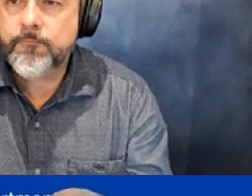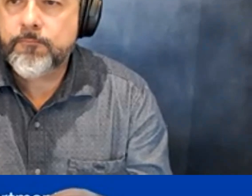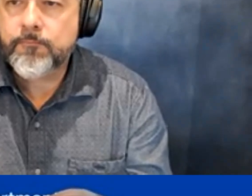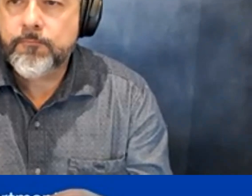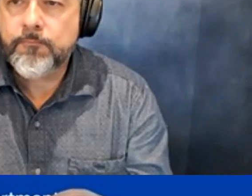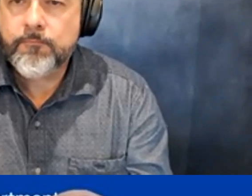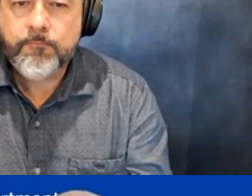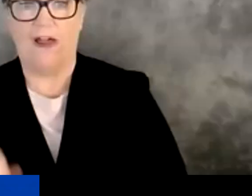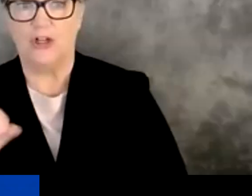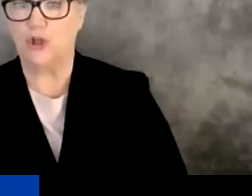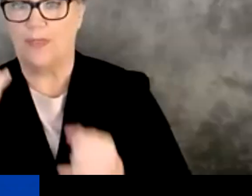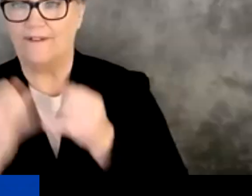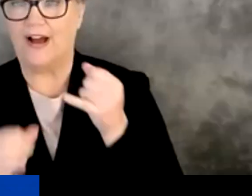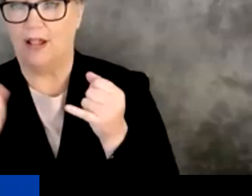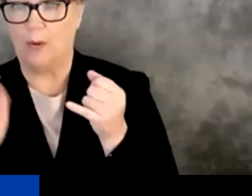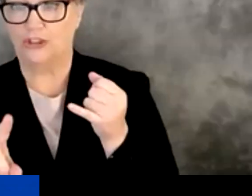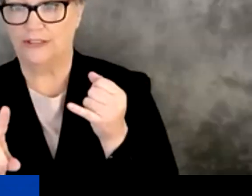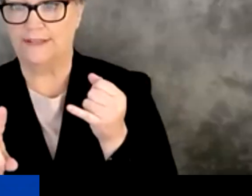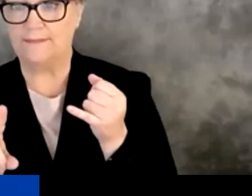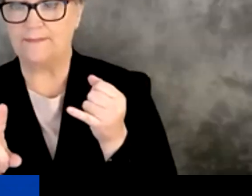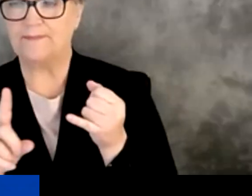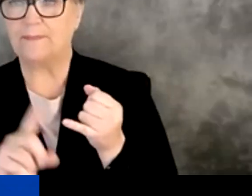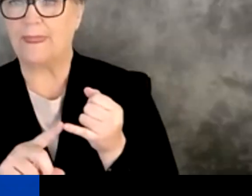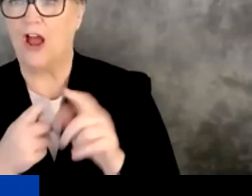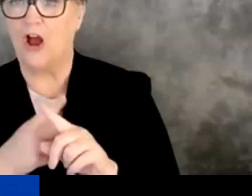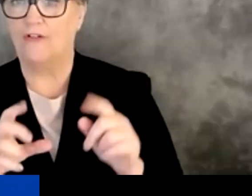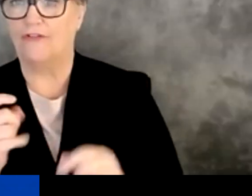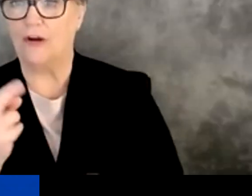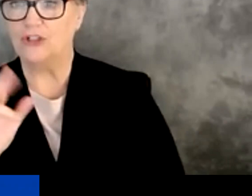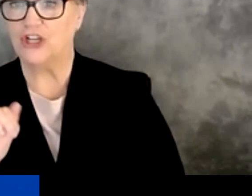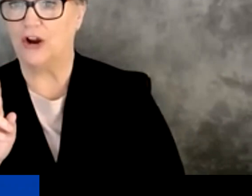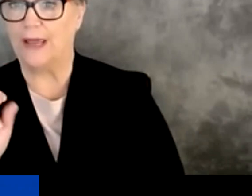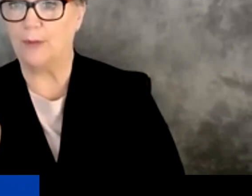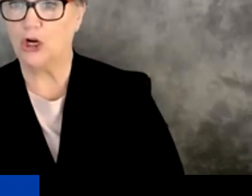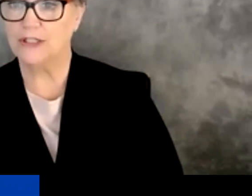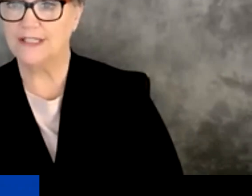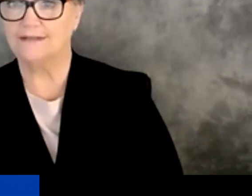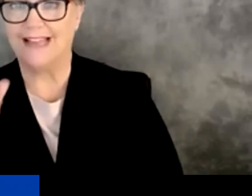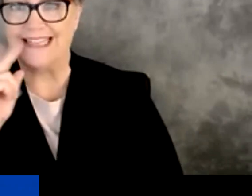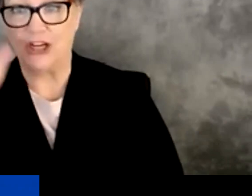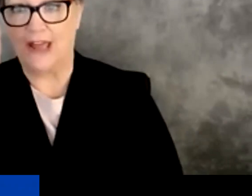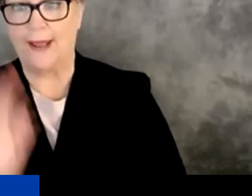So the final question from Sherry Burns. I see your hand up.